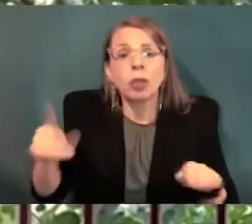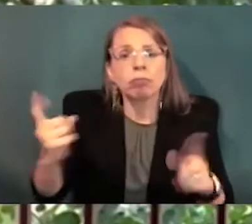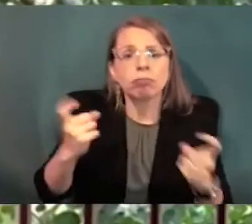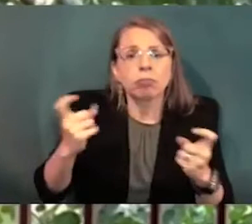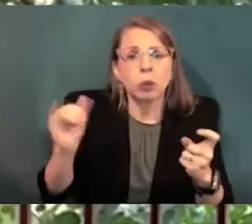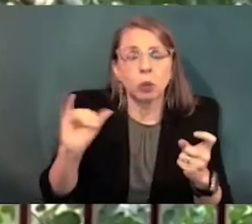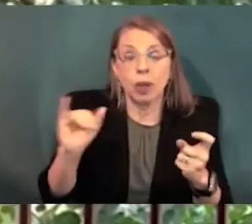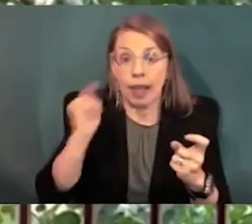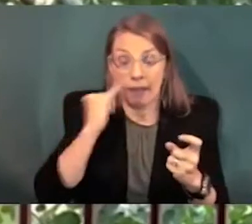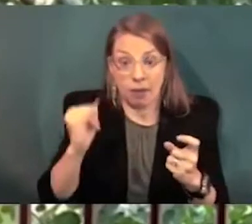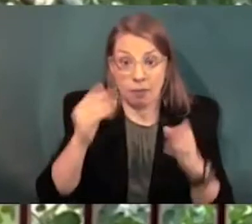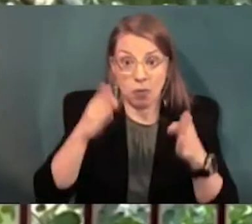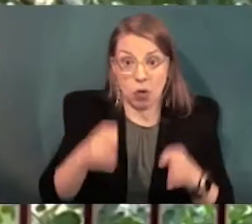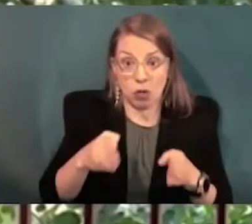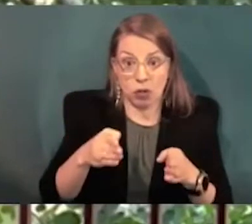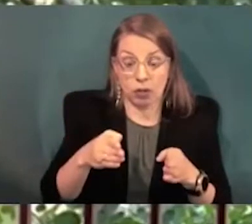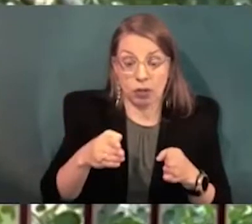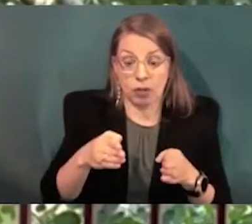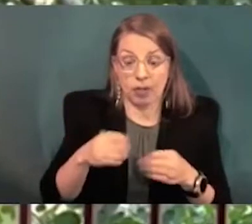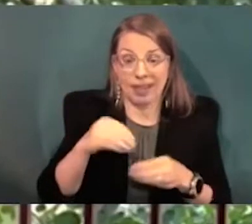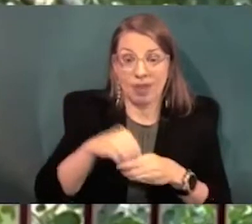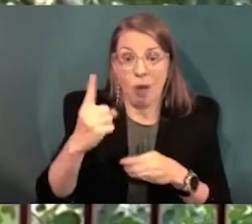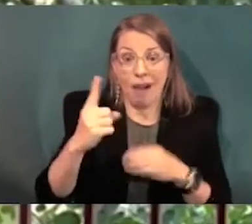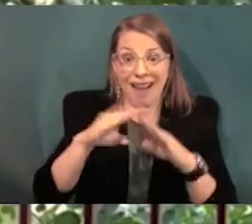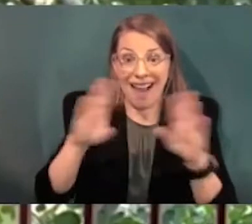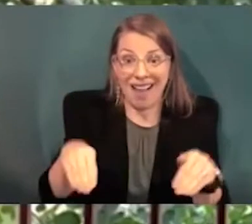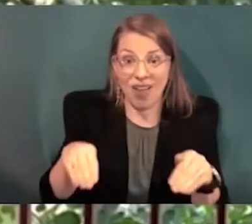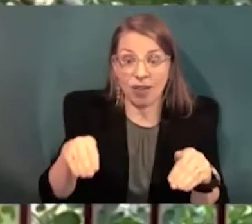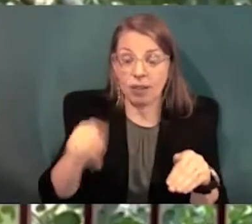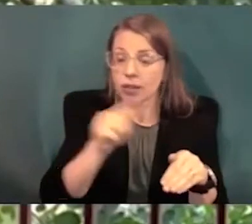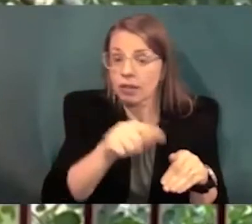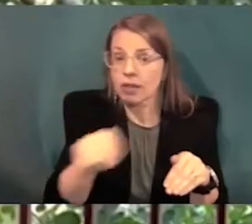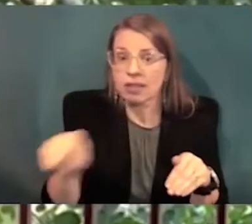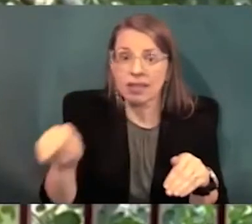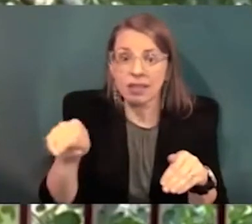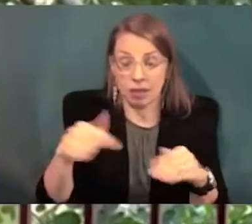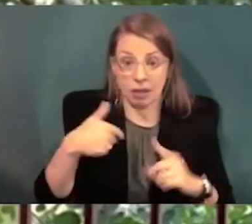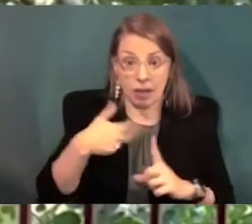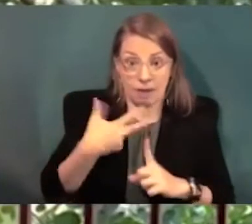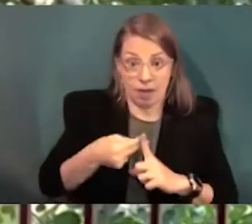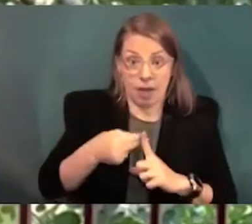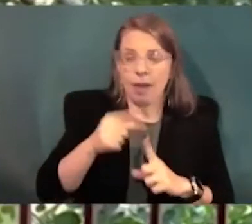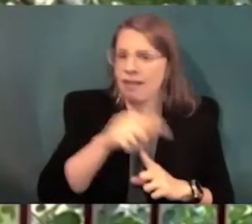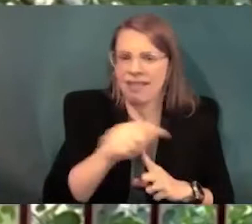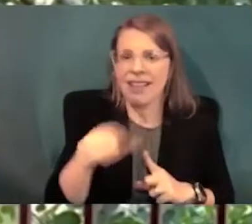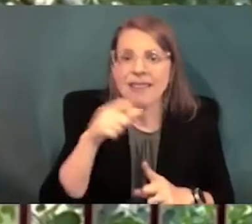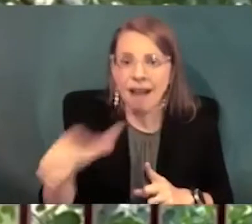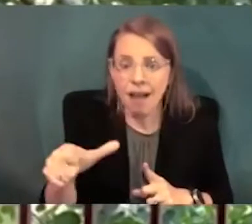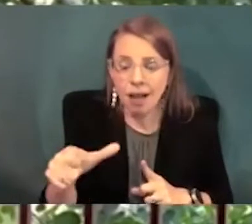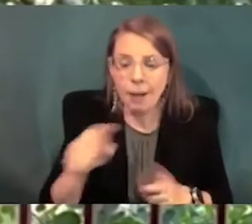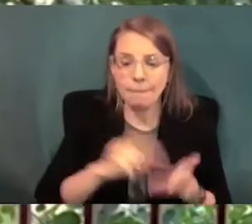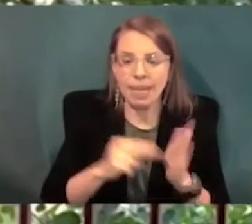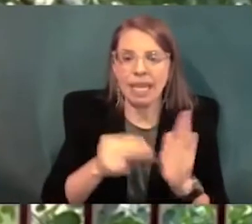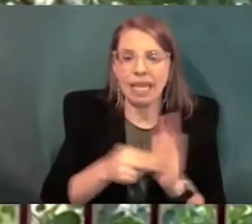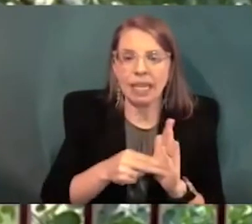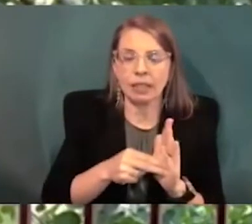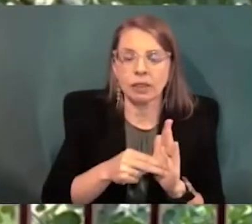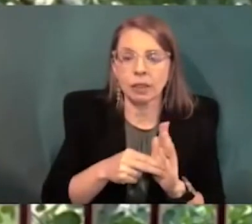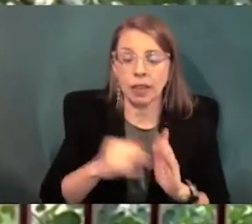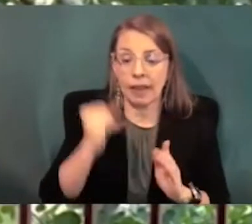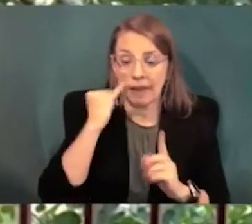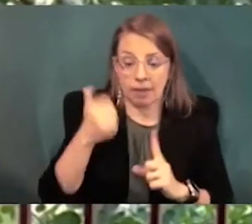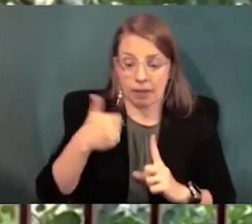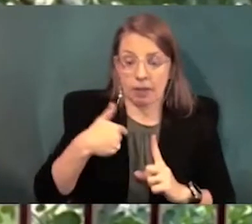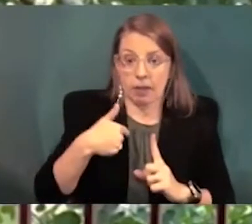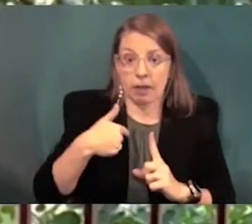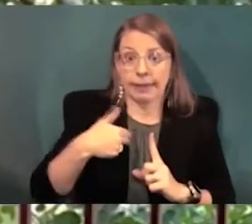have people that are vaccinated within a household but other people are not, you have a significant reduction of transmission of that virus throughout that